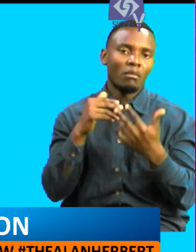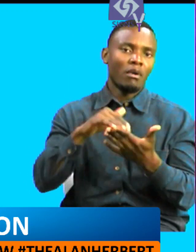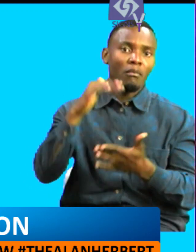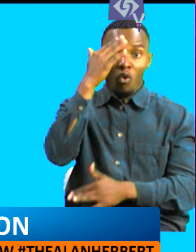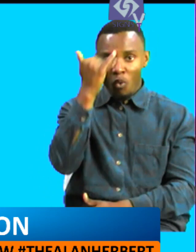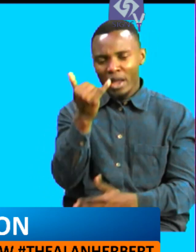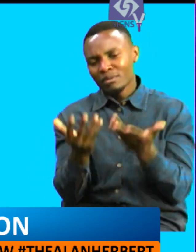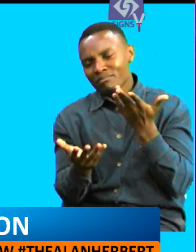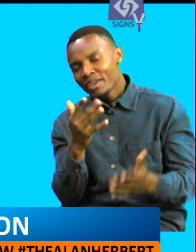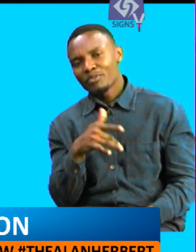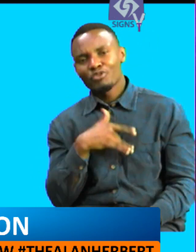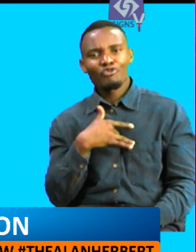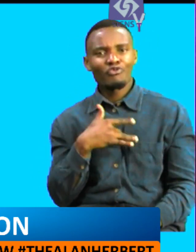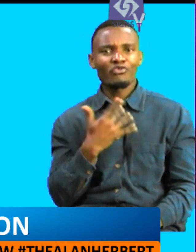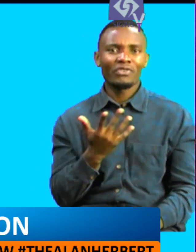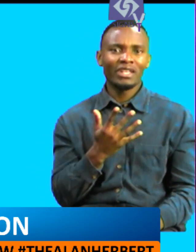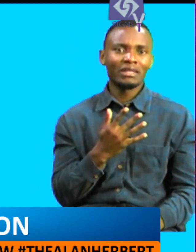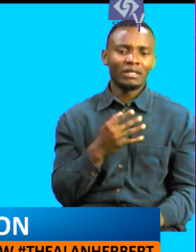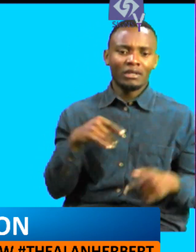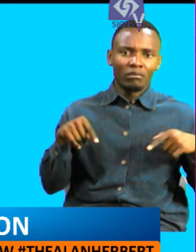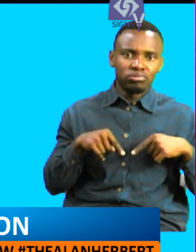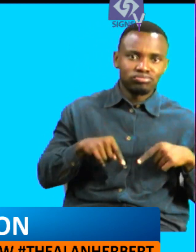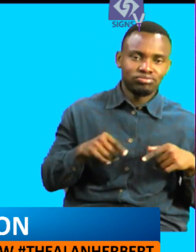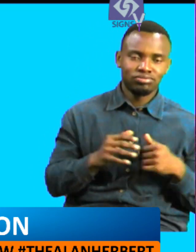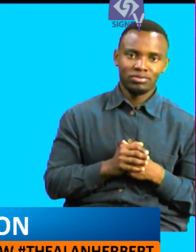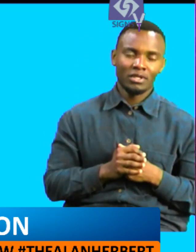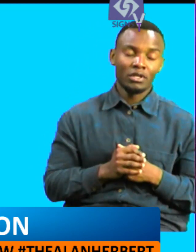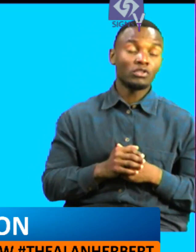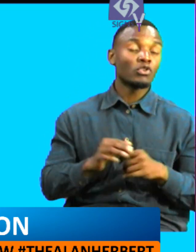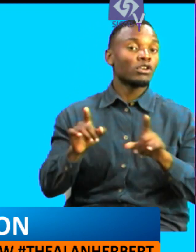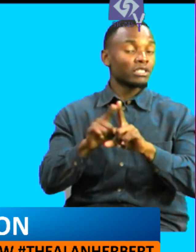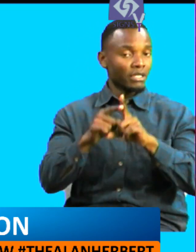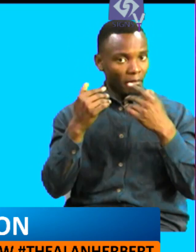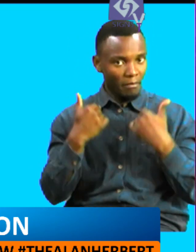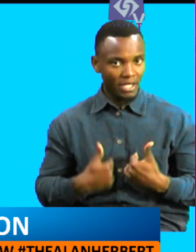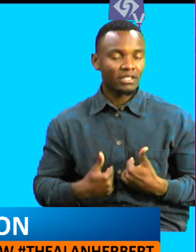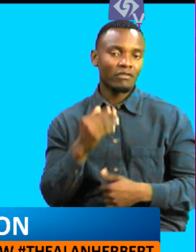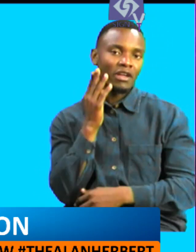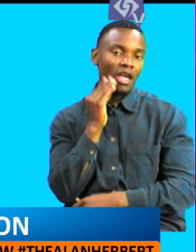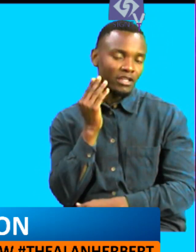because maybe you are tensed, maybe you are So I also find myself in that